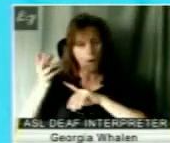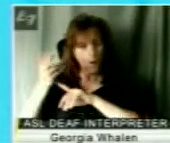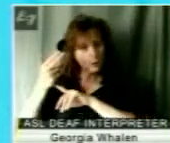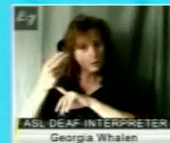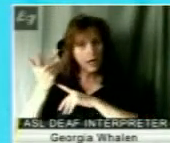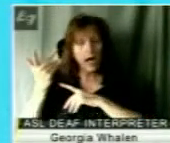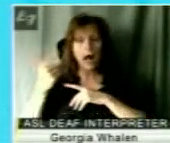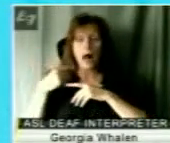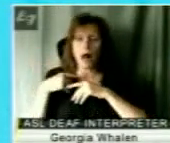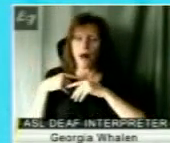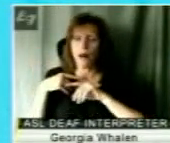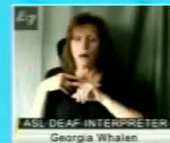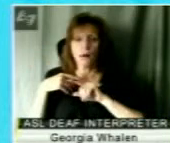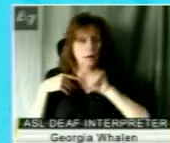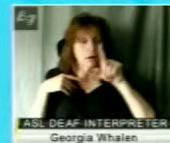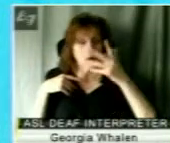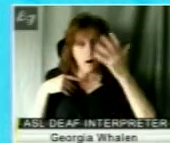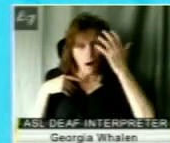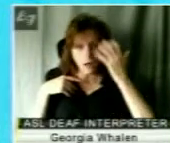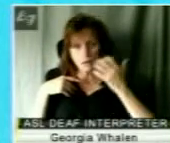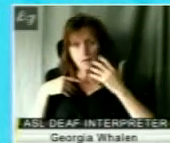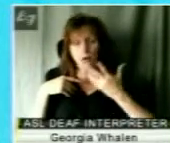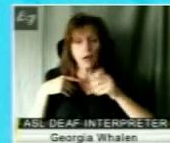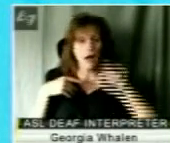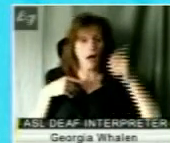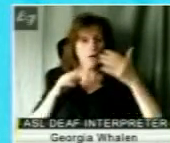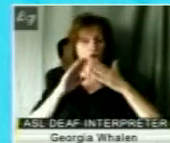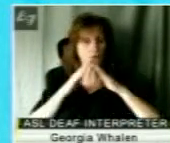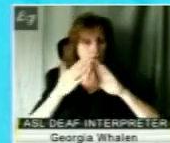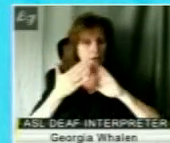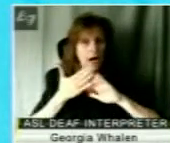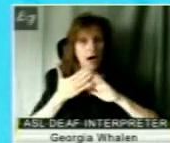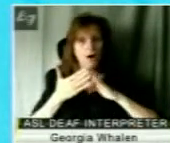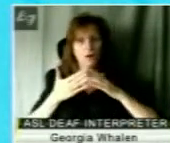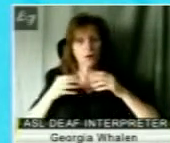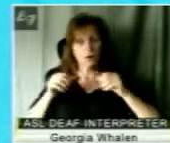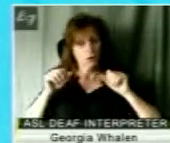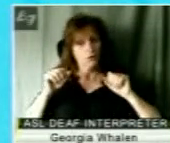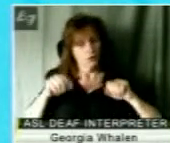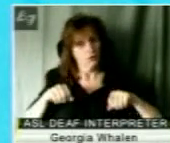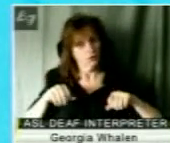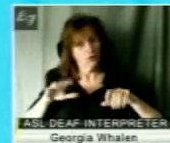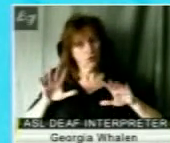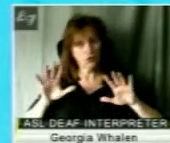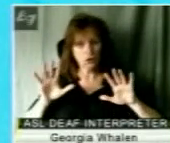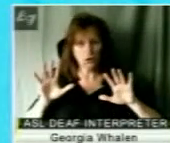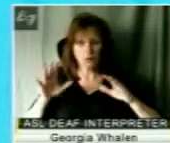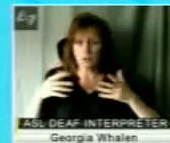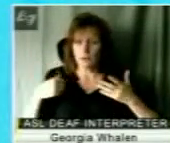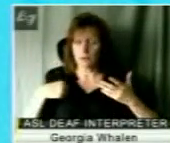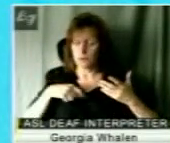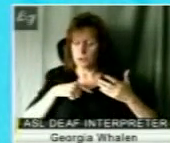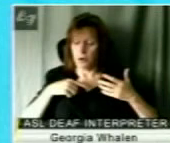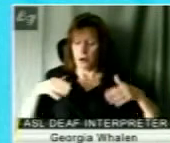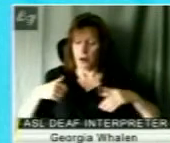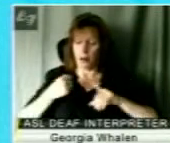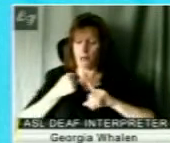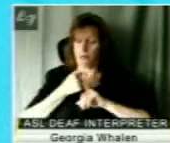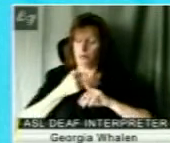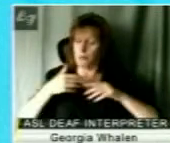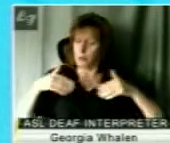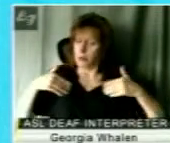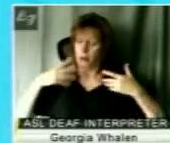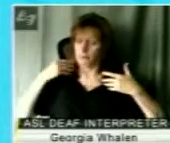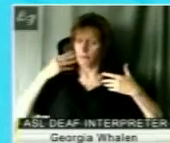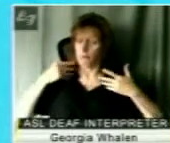motels. Those kinds of conversations happen at a very high level to say, are we in this together? And the answer is yes. But to date, we've